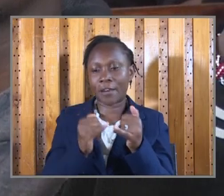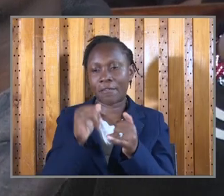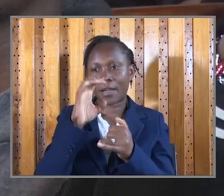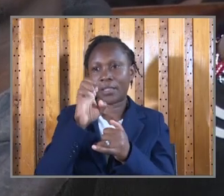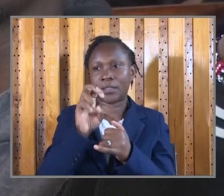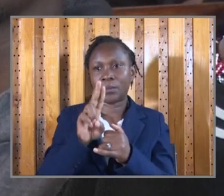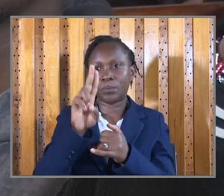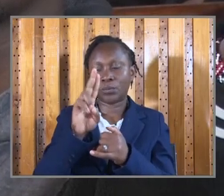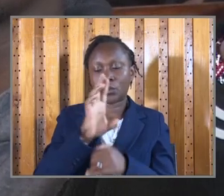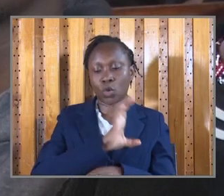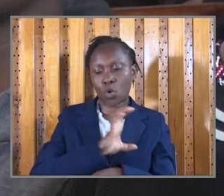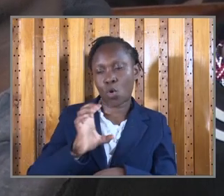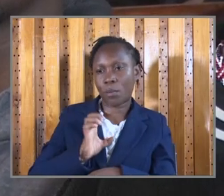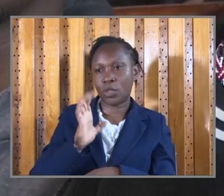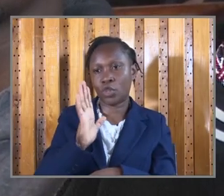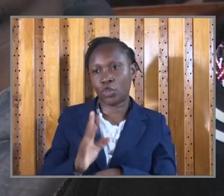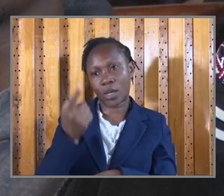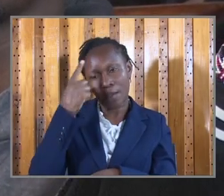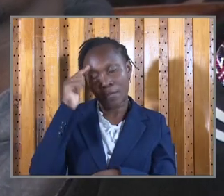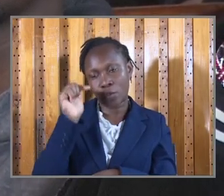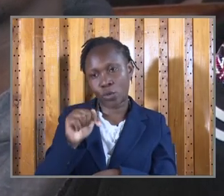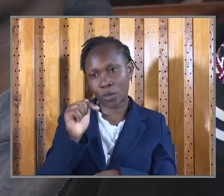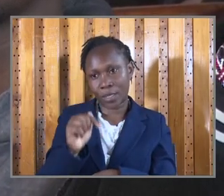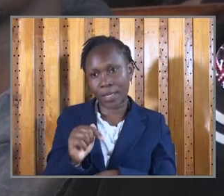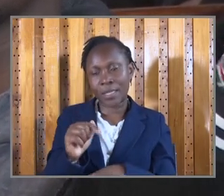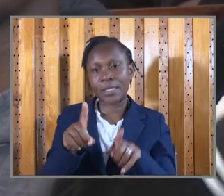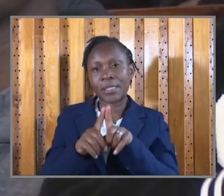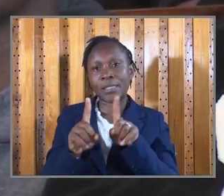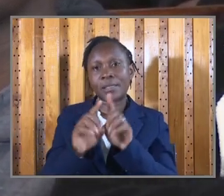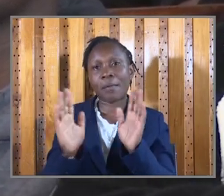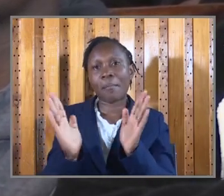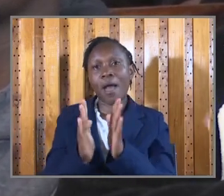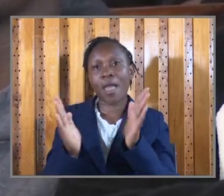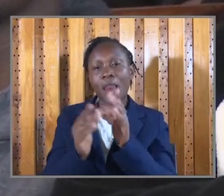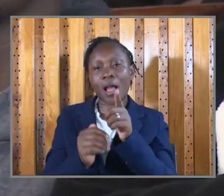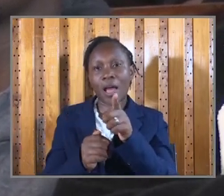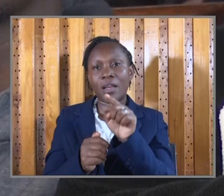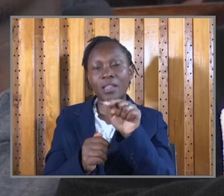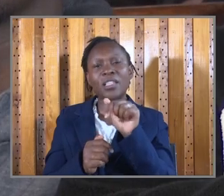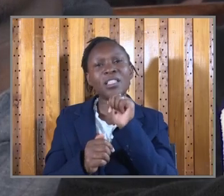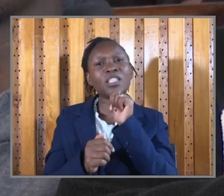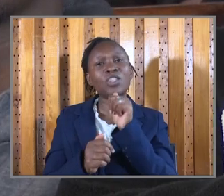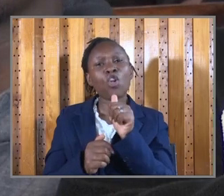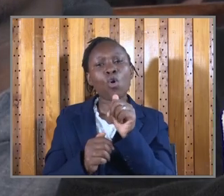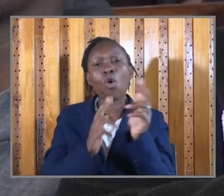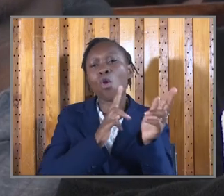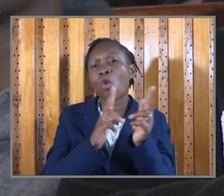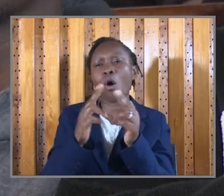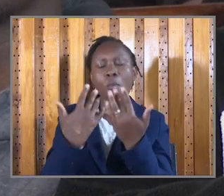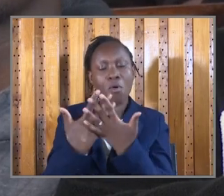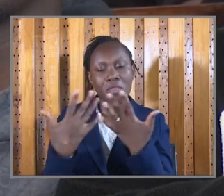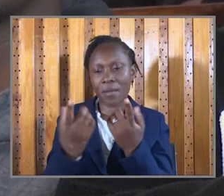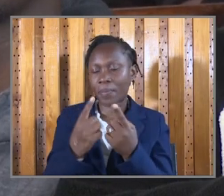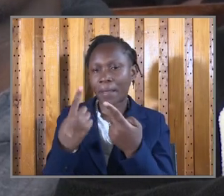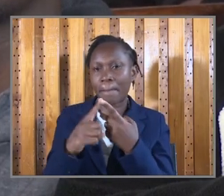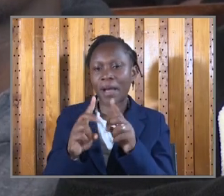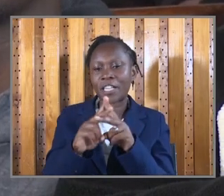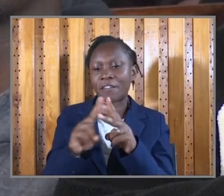the conversation that we are going to have today. But just to encourage you, this is not business as usual. These are very, very unique